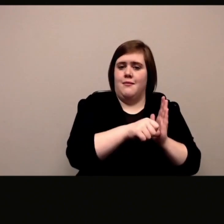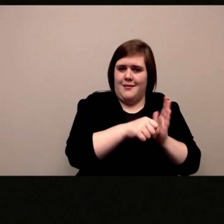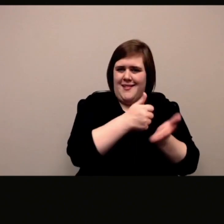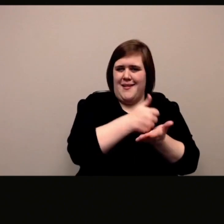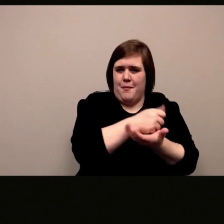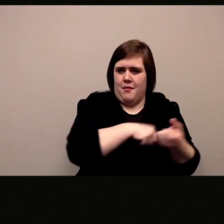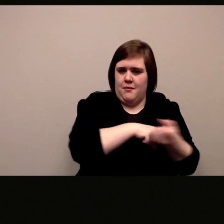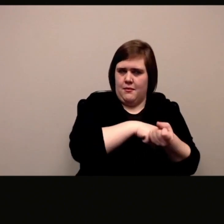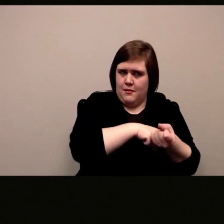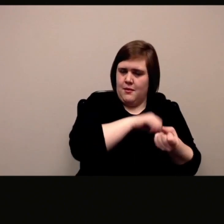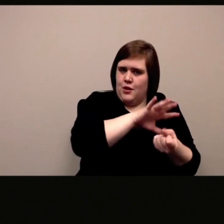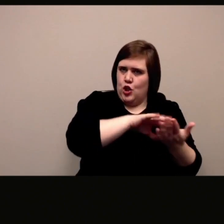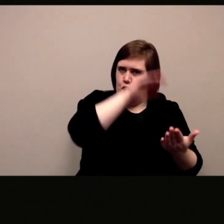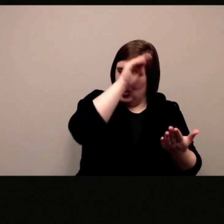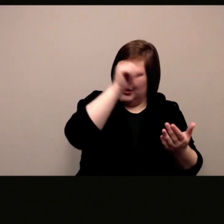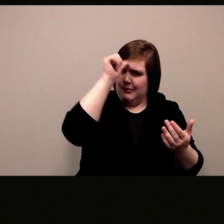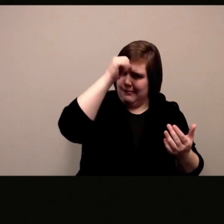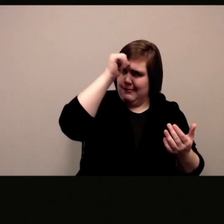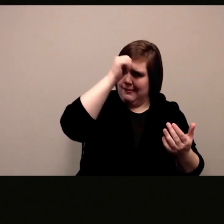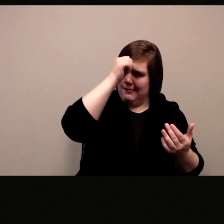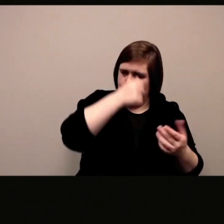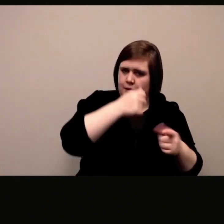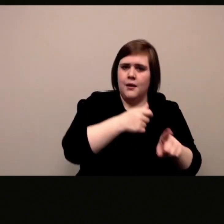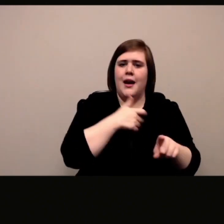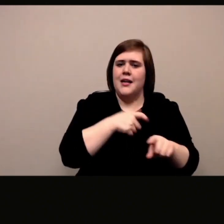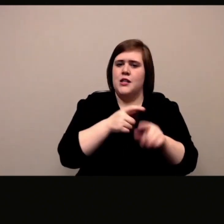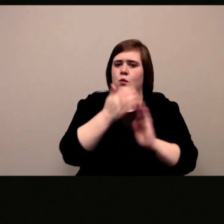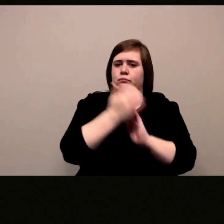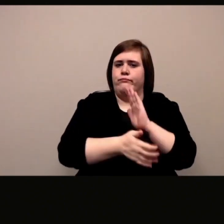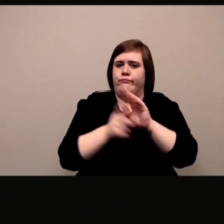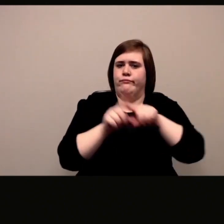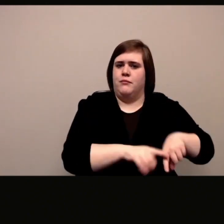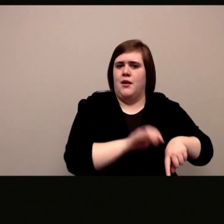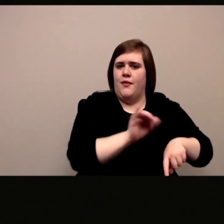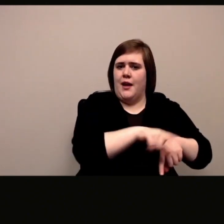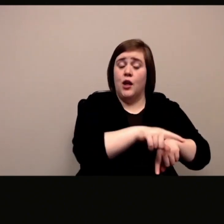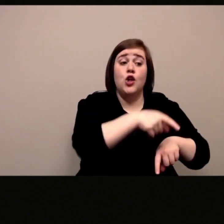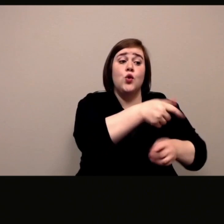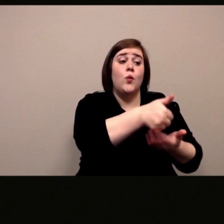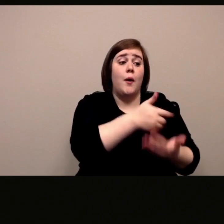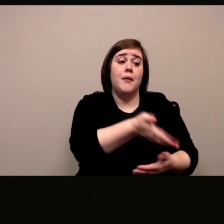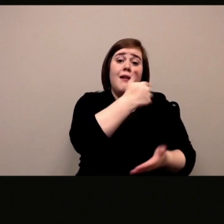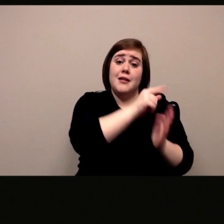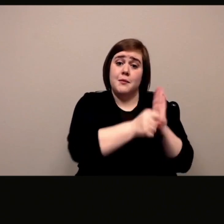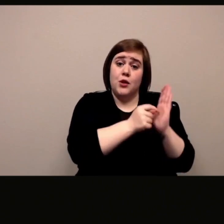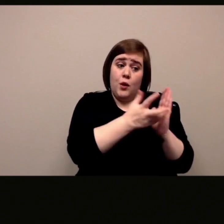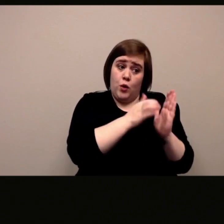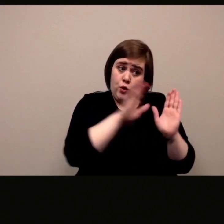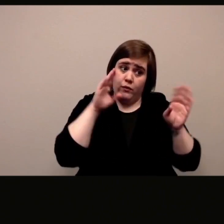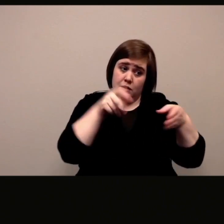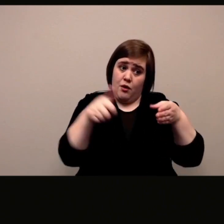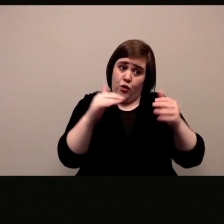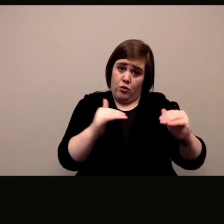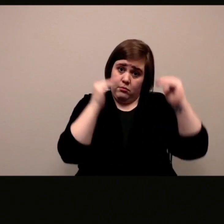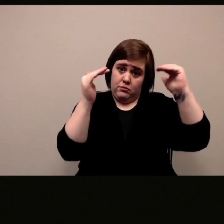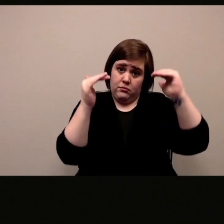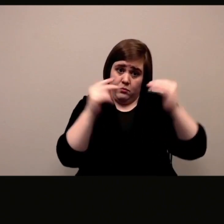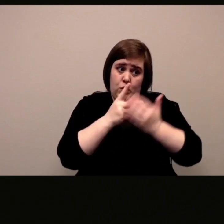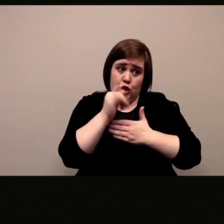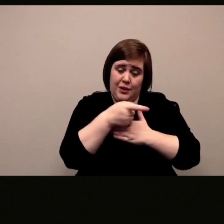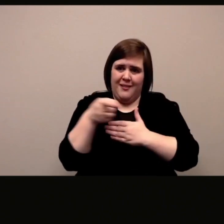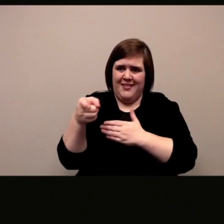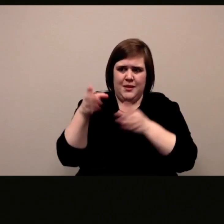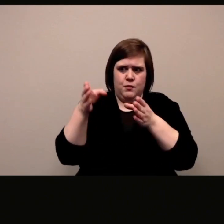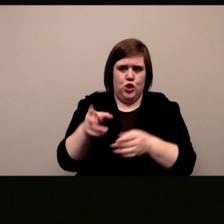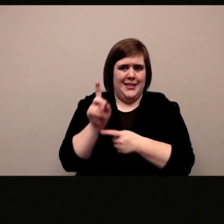default to that. I'm like, okay, guess what? You helped last period. I want you to work on this advanced project, emulate what this person did